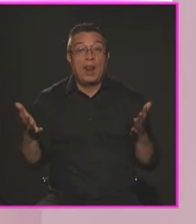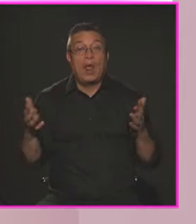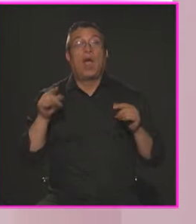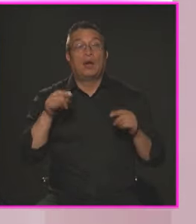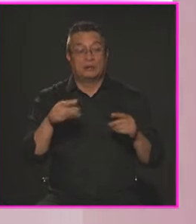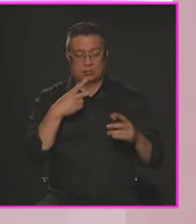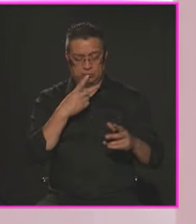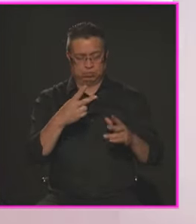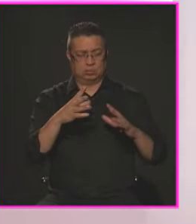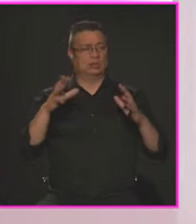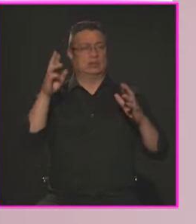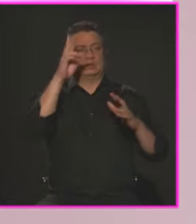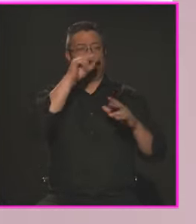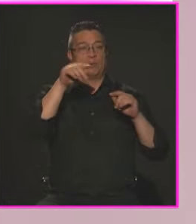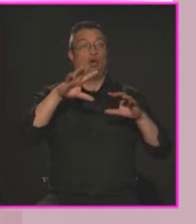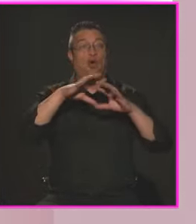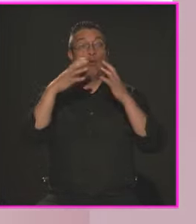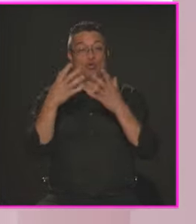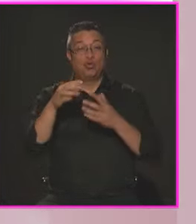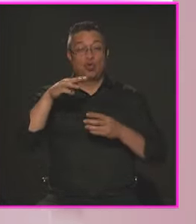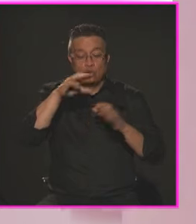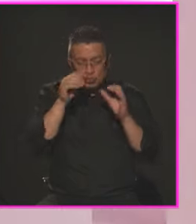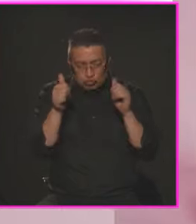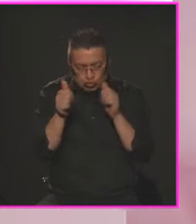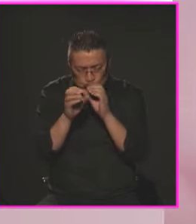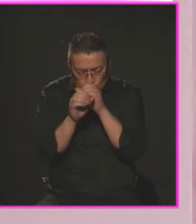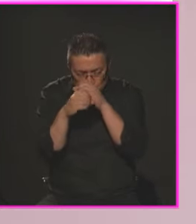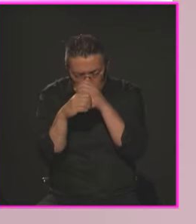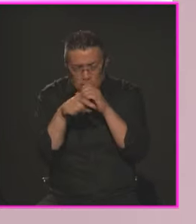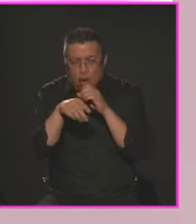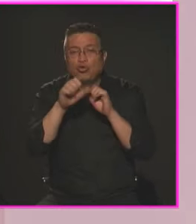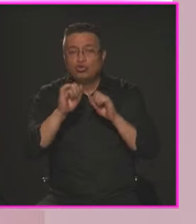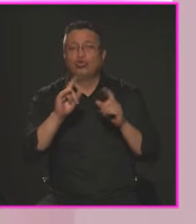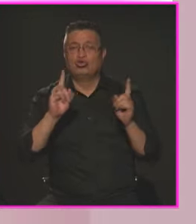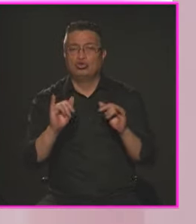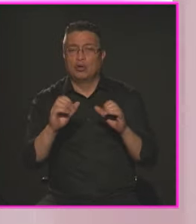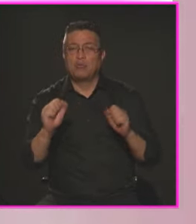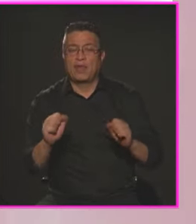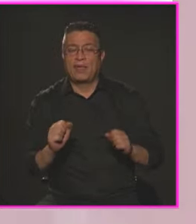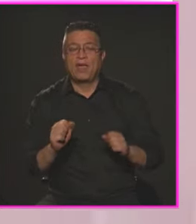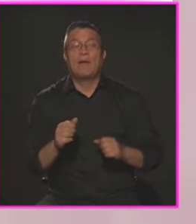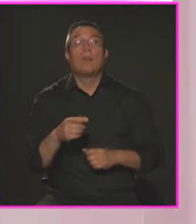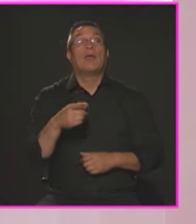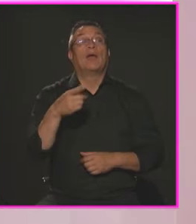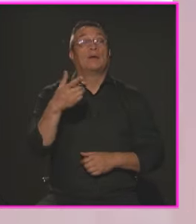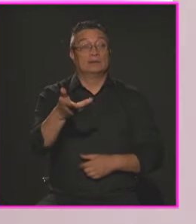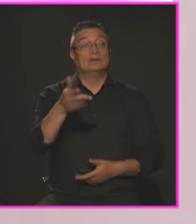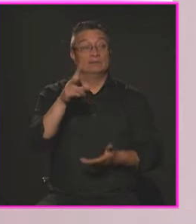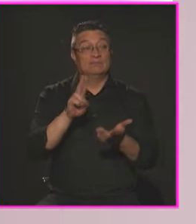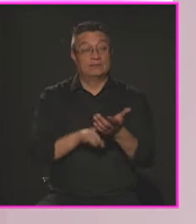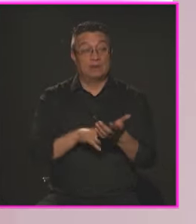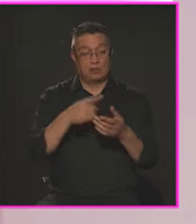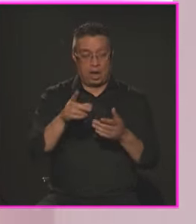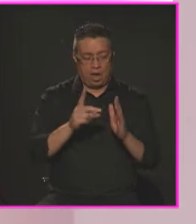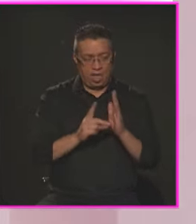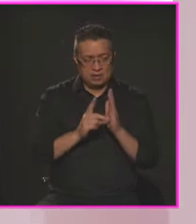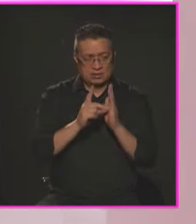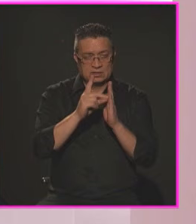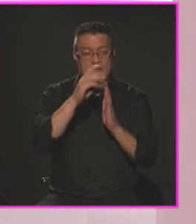world. And if all this was not enough, at the time when all this was developed, Einstein, who played a very important role in this